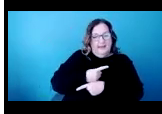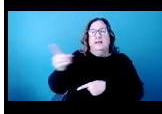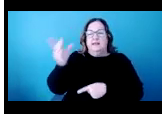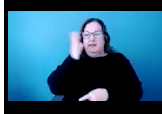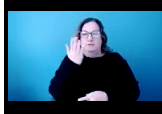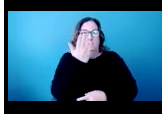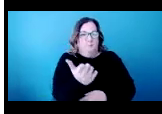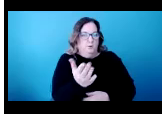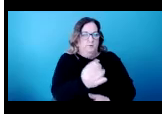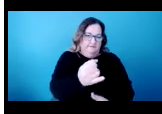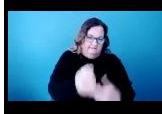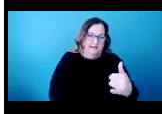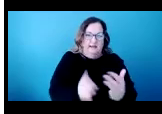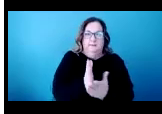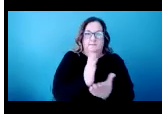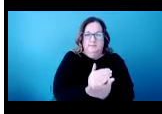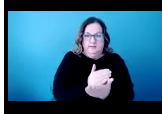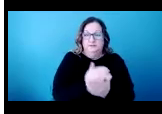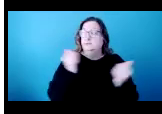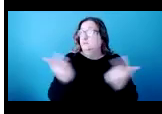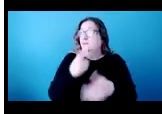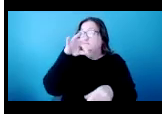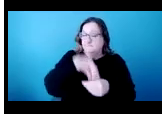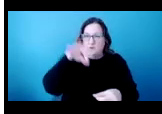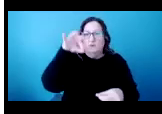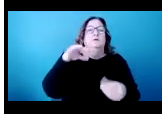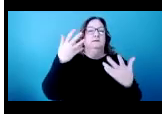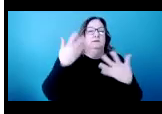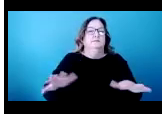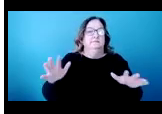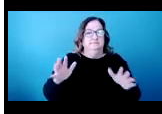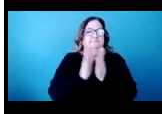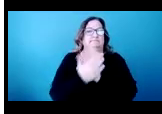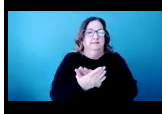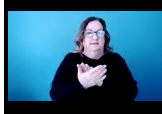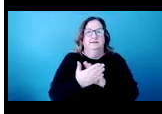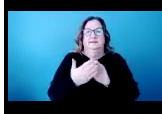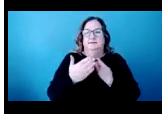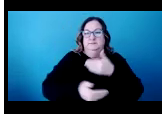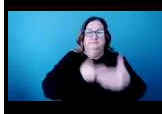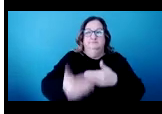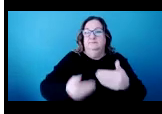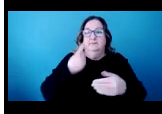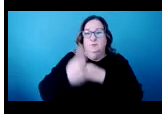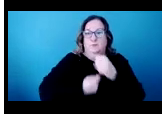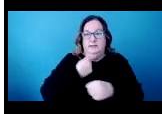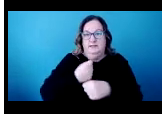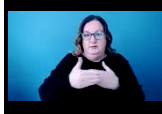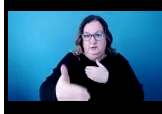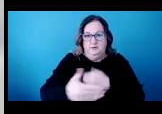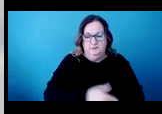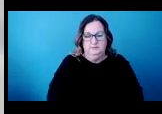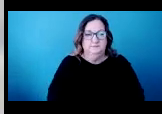budget. Everyone votes on it. And then that is what gets put into practice for the next year.